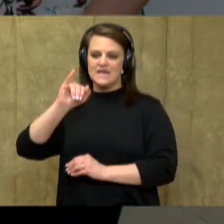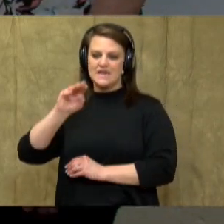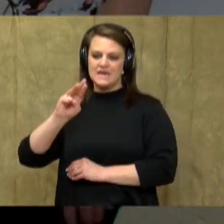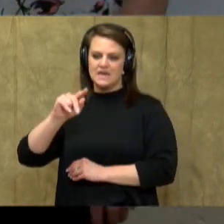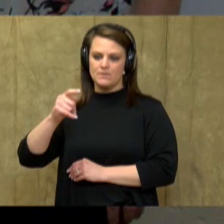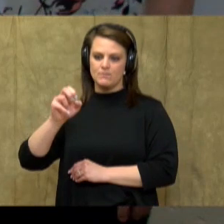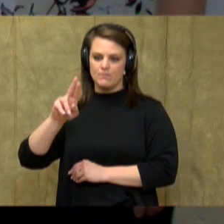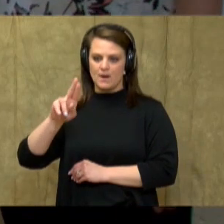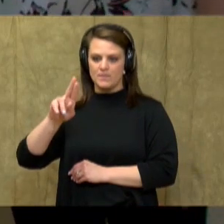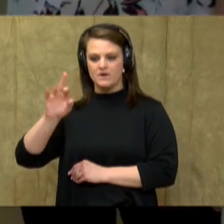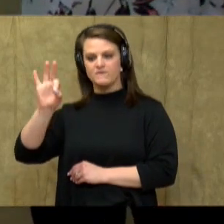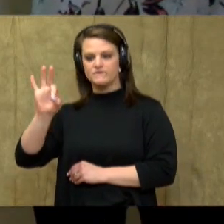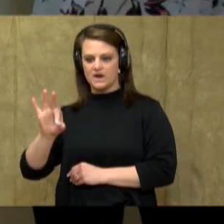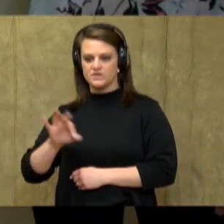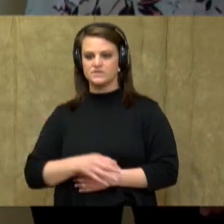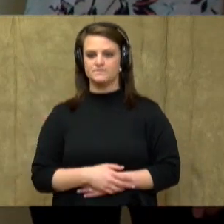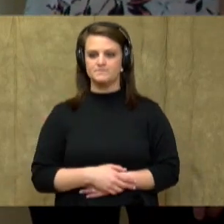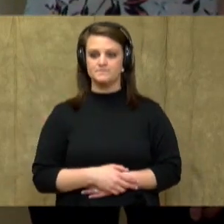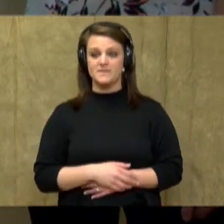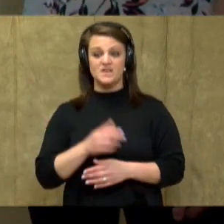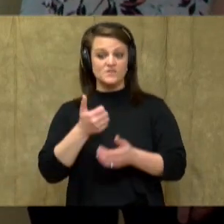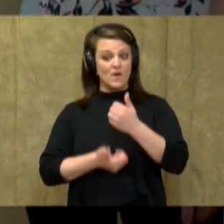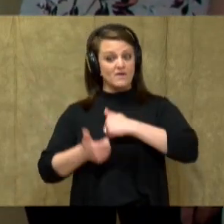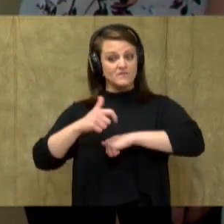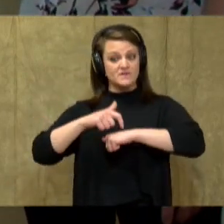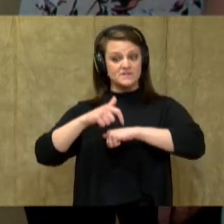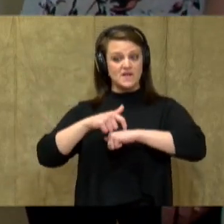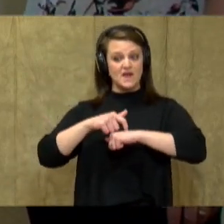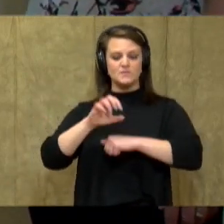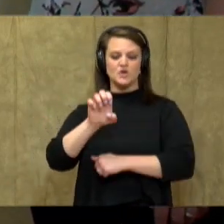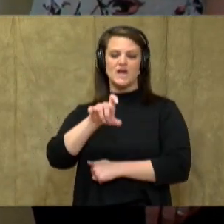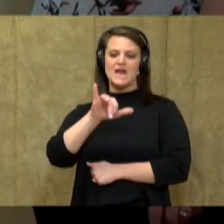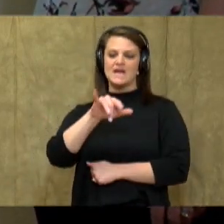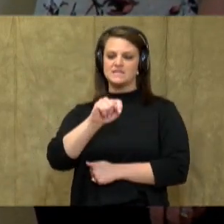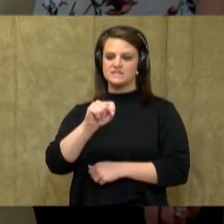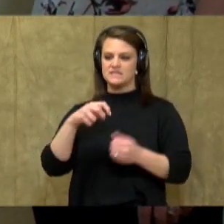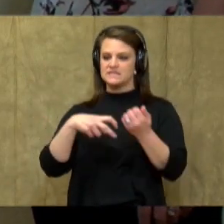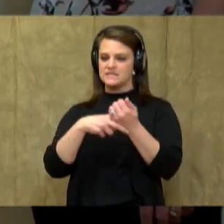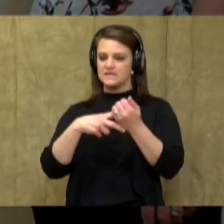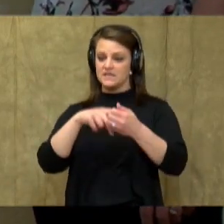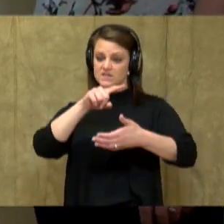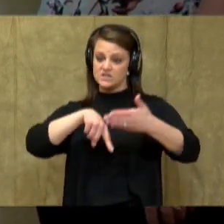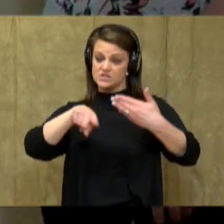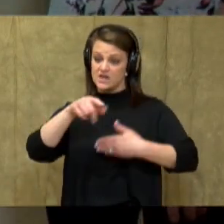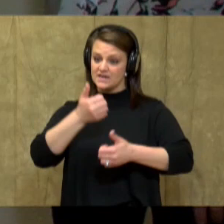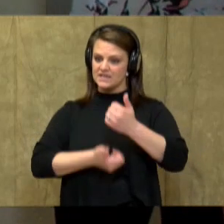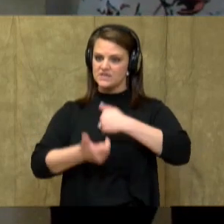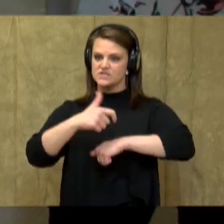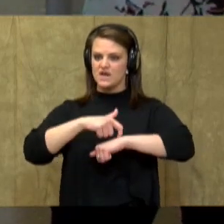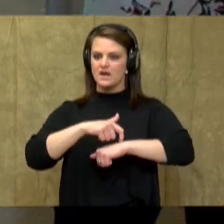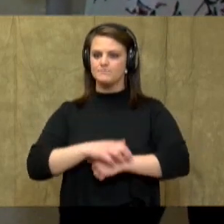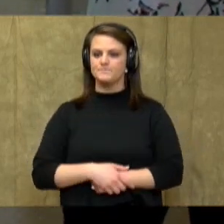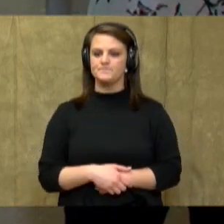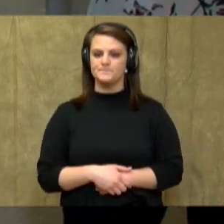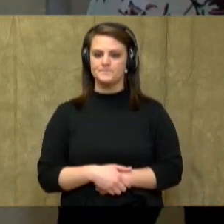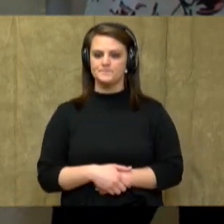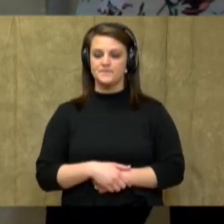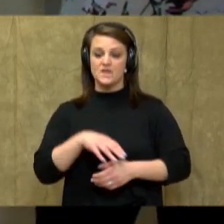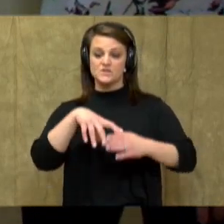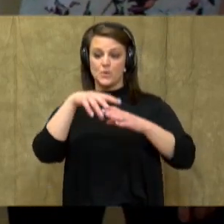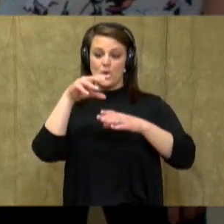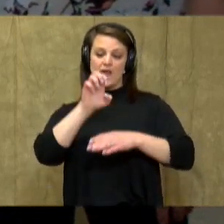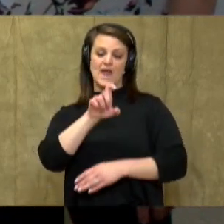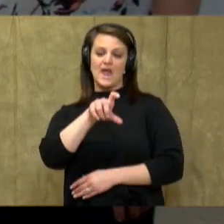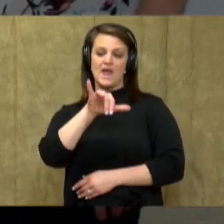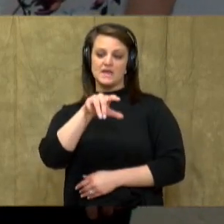fractions. All right, so like I tell you every time, I check your exit ticket each time before we begin. So let's look at our exit ticket.